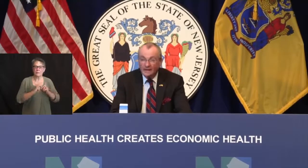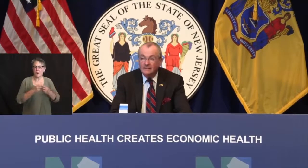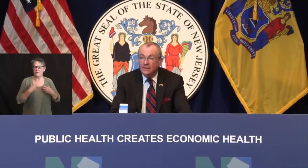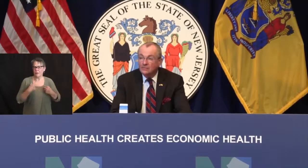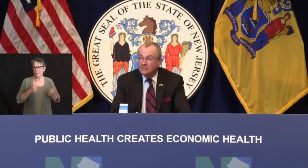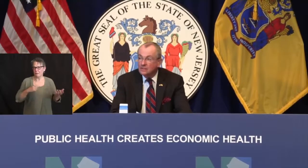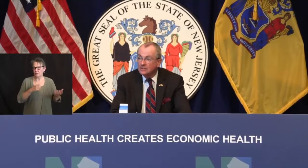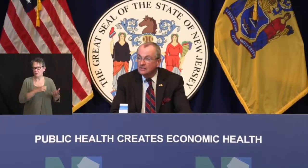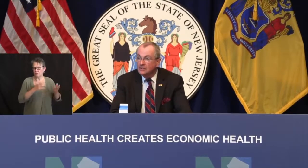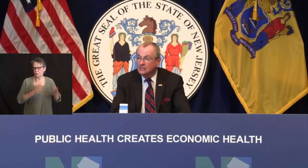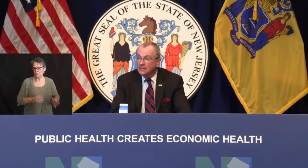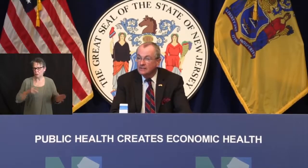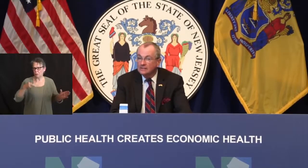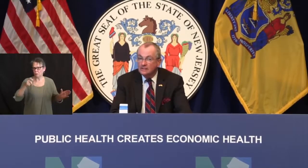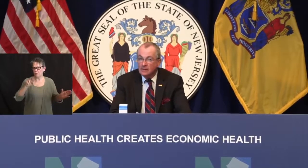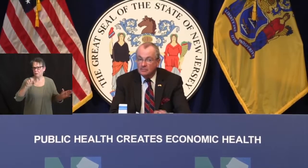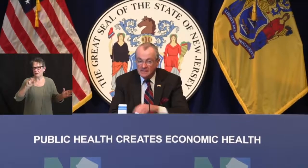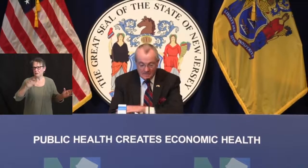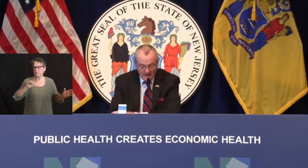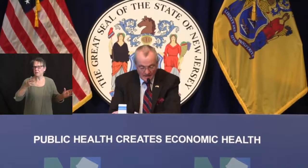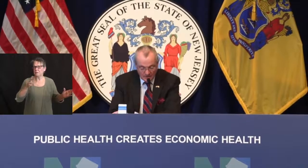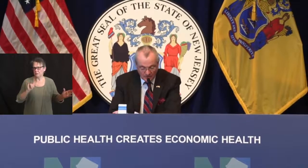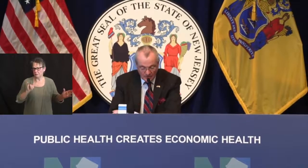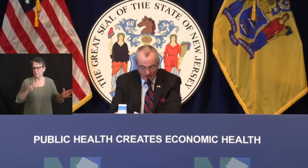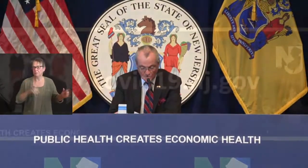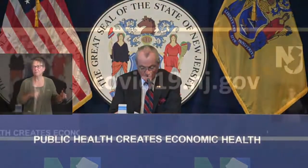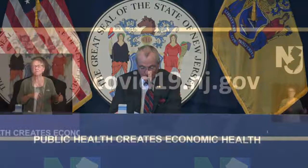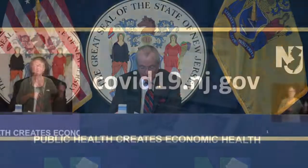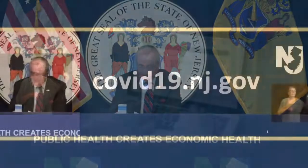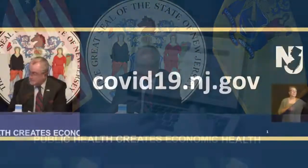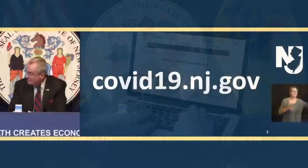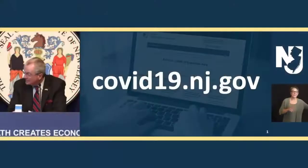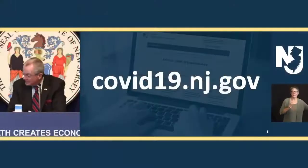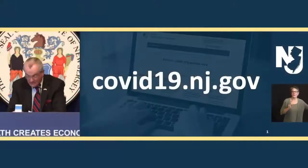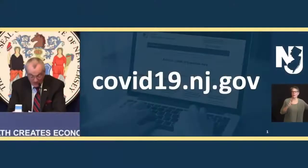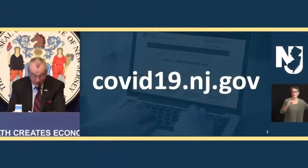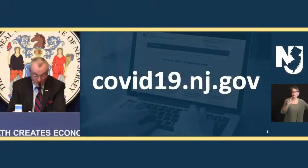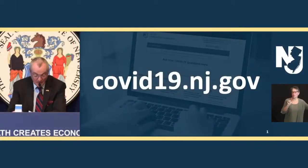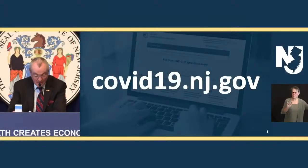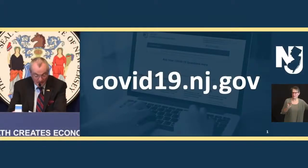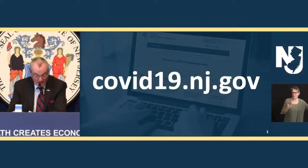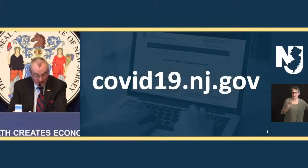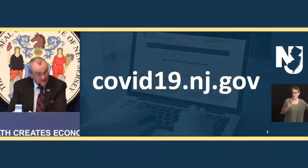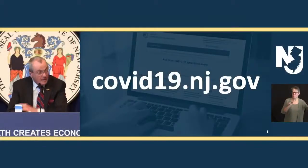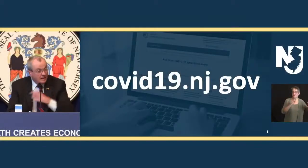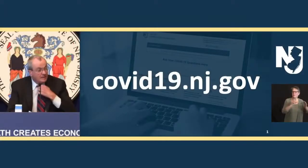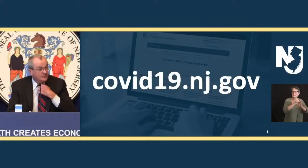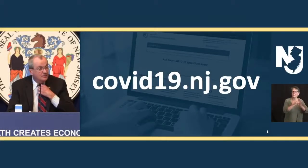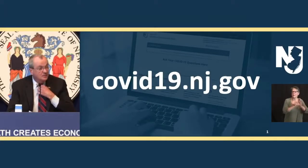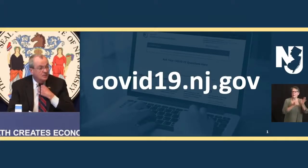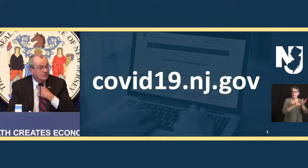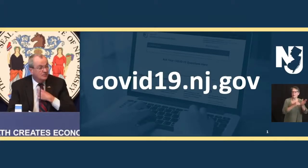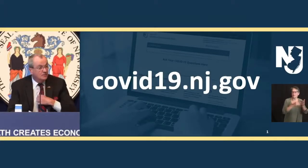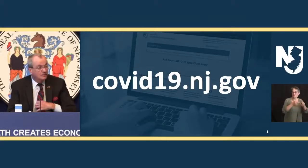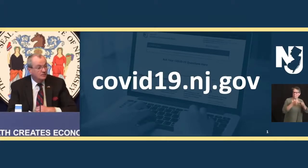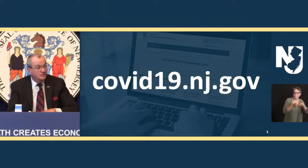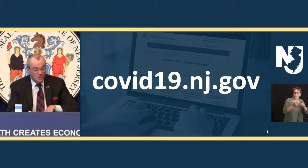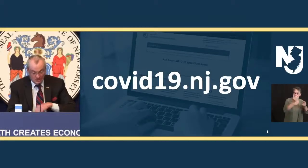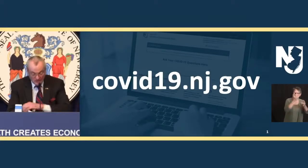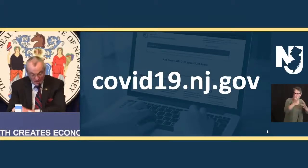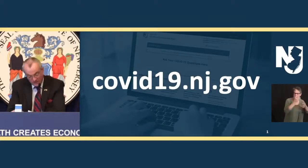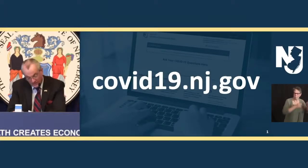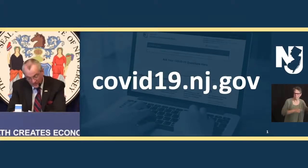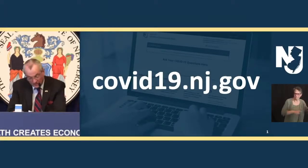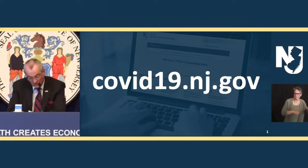her right, another familiar face, State Epidemiologist Dr. Christina Tan. Thank you both. The guy to my left who needs